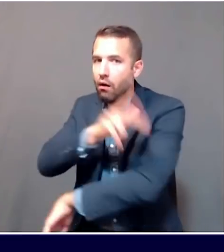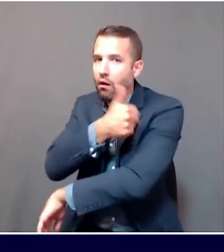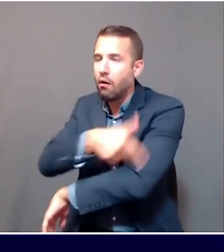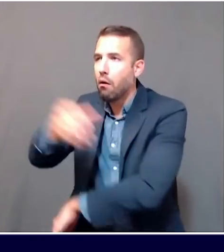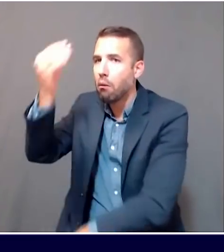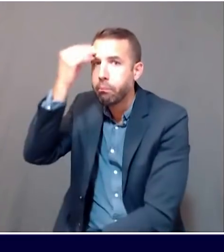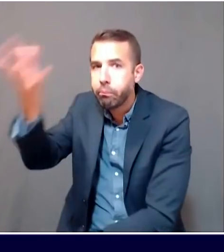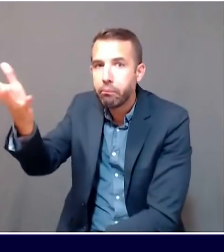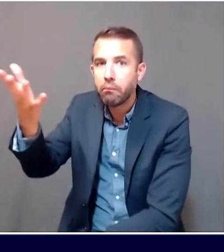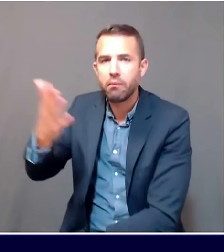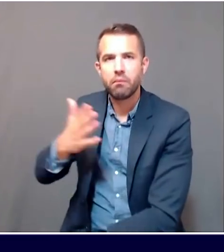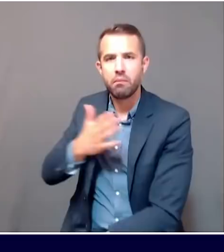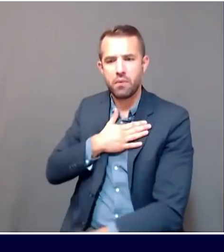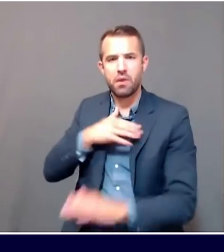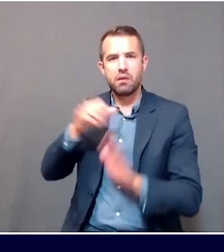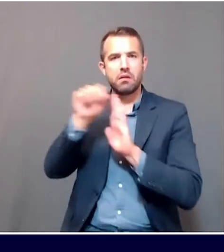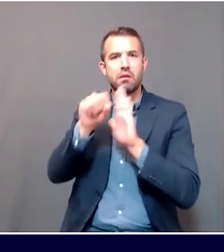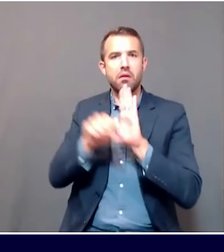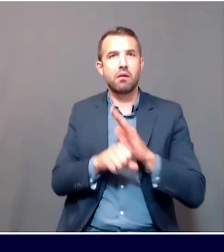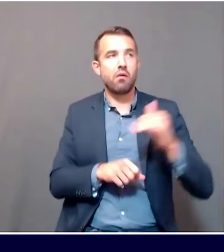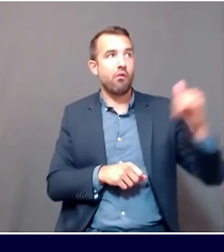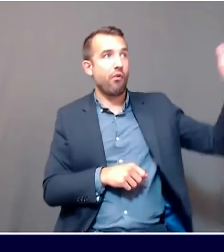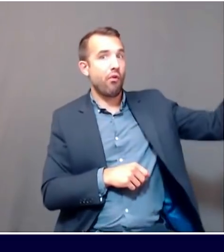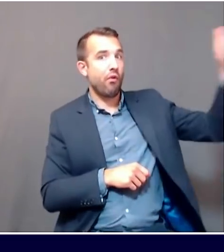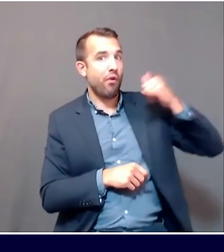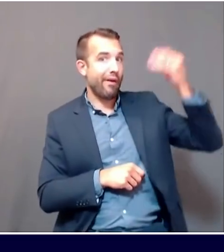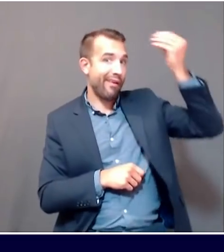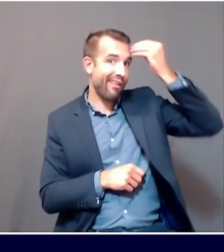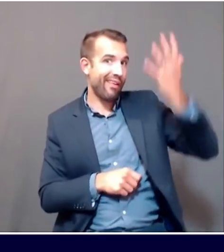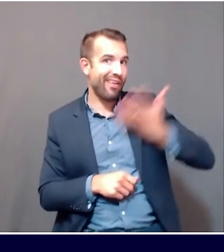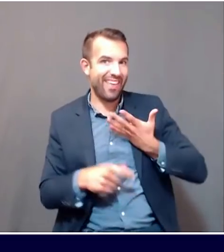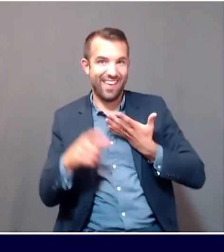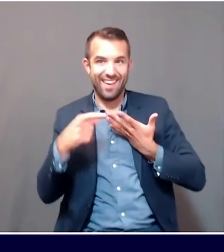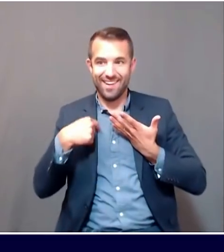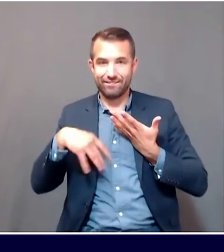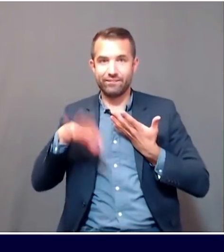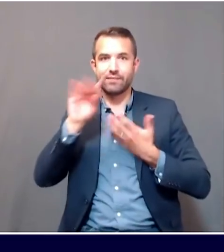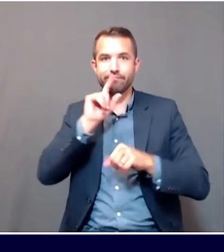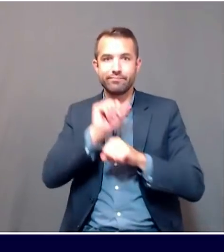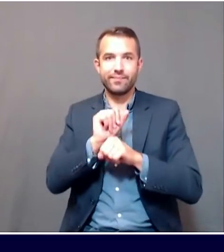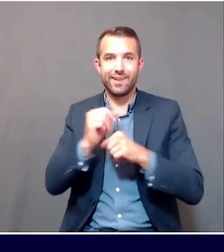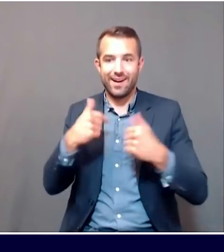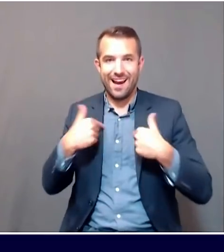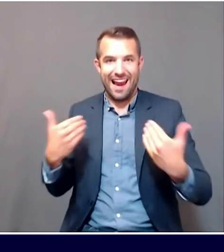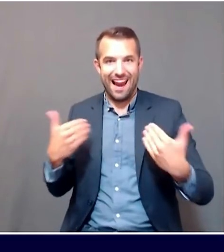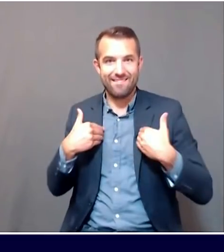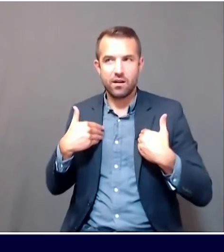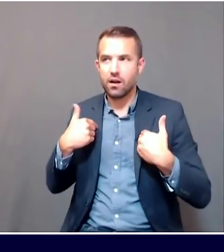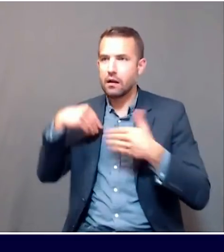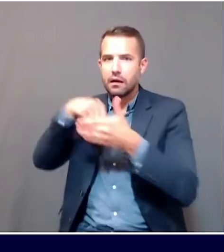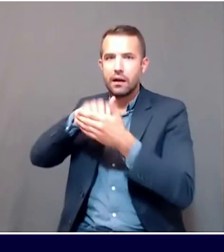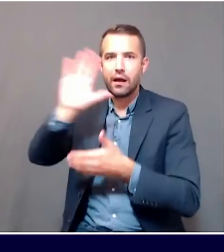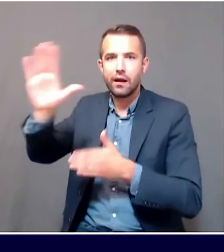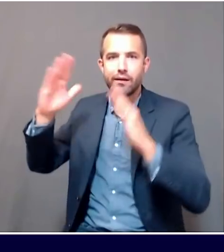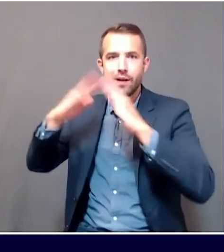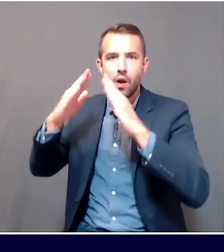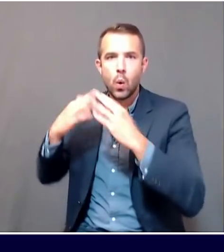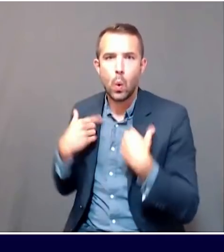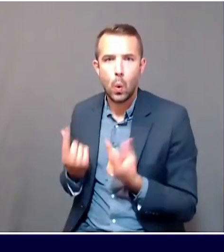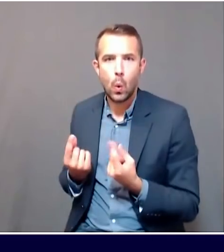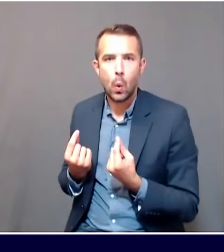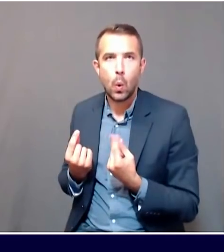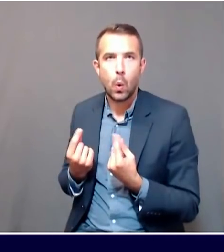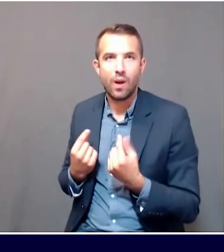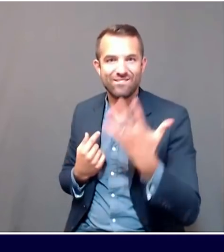state that they have had a positive result. There's no indication that these cases are epidemiologically linked in any way,